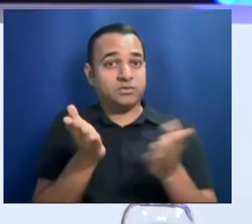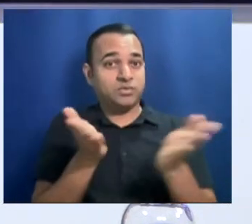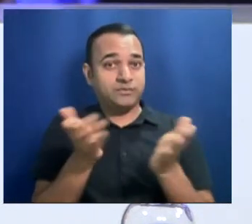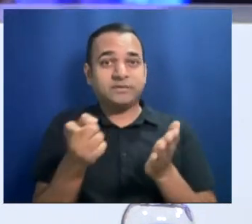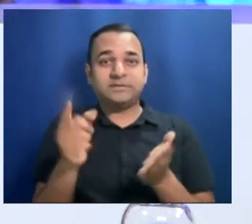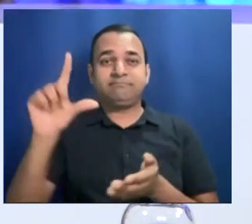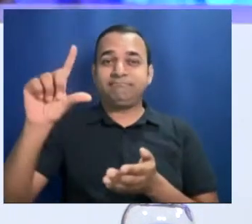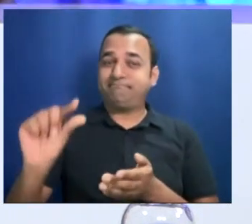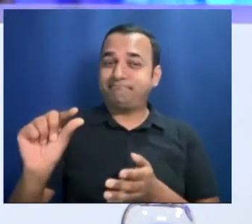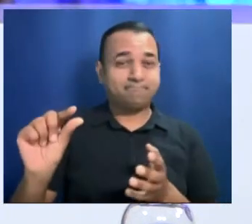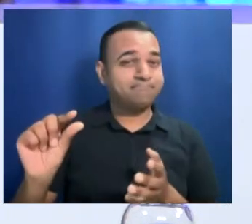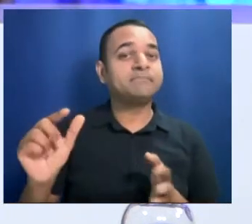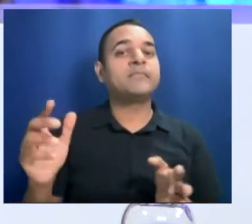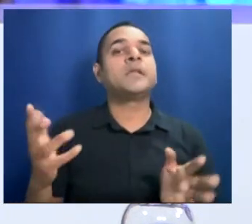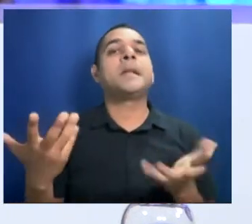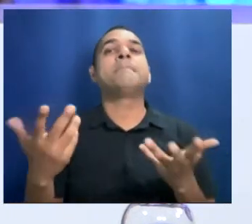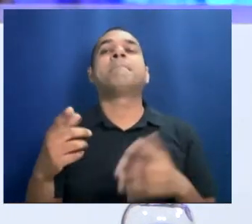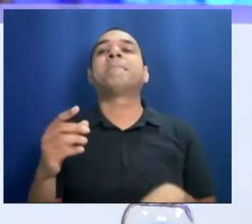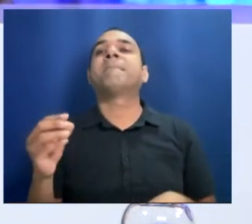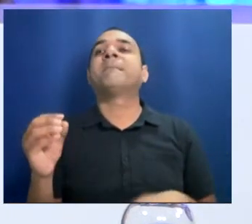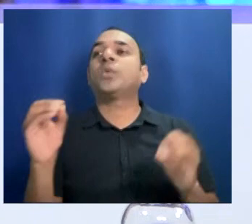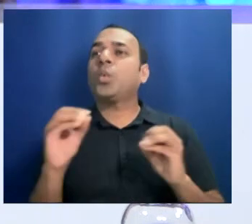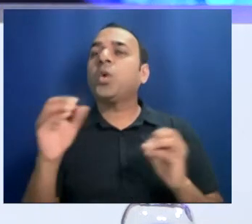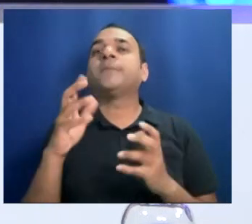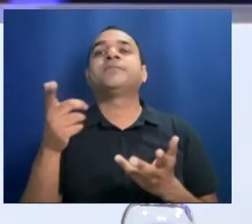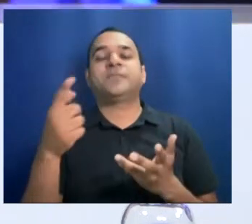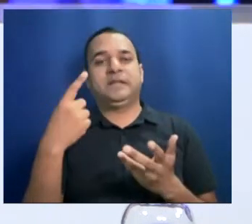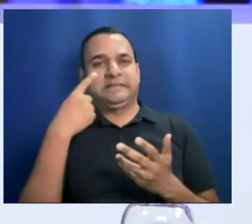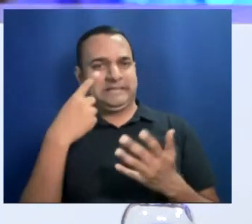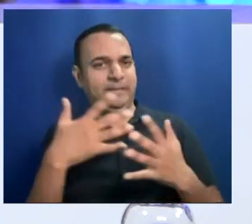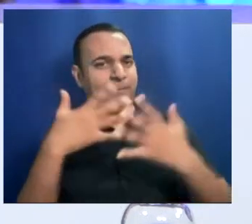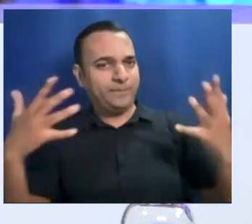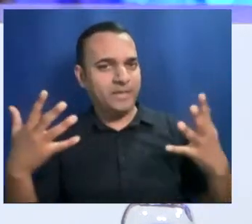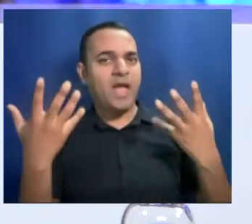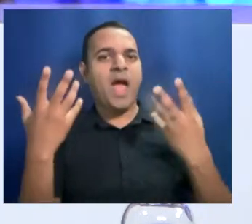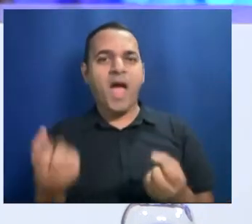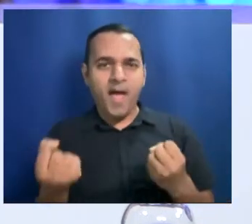see a bit different patterns when it comes to